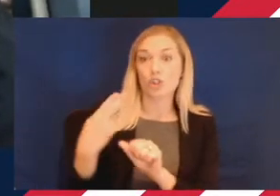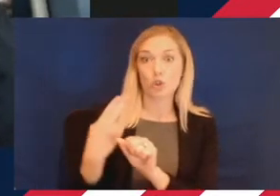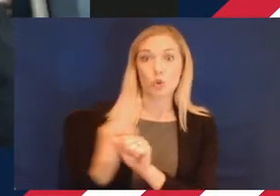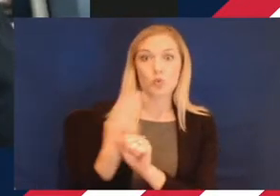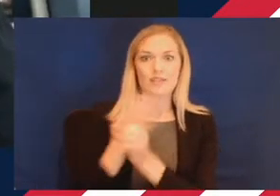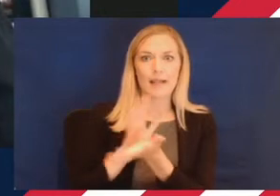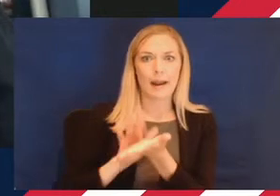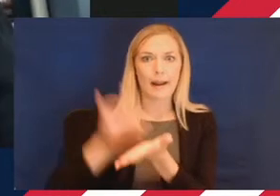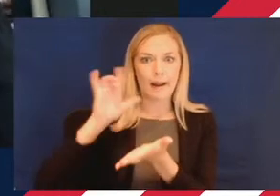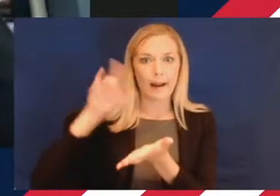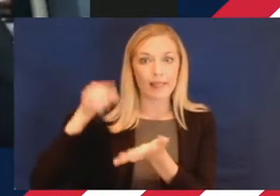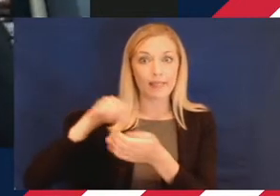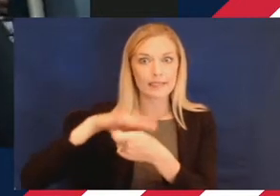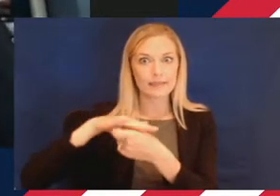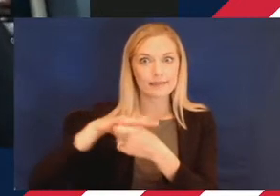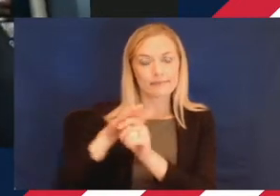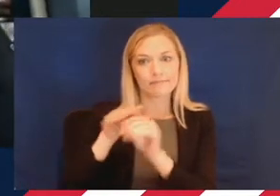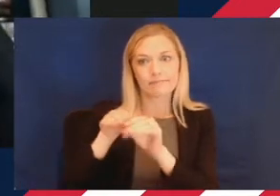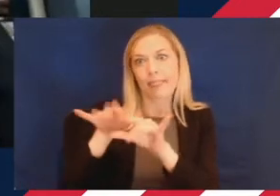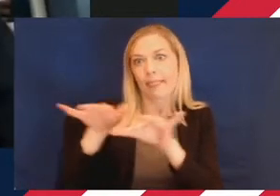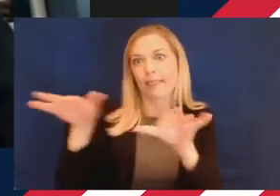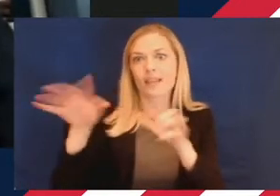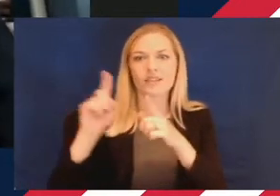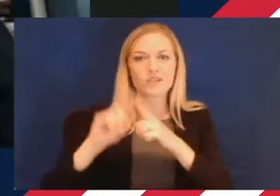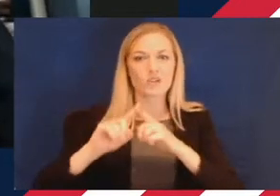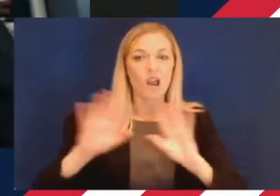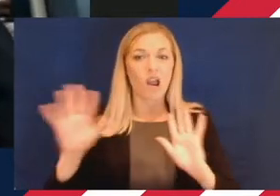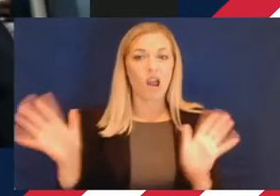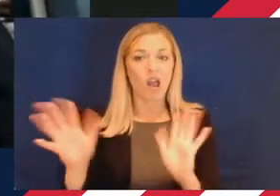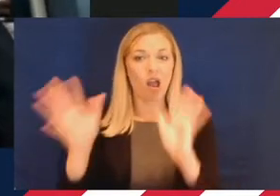of systemic racism and that cronyism.